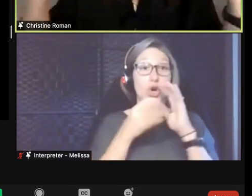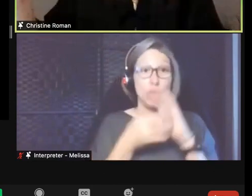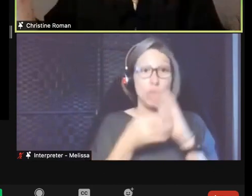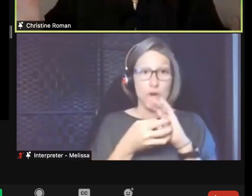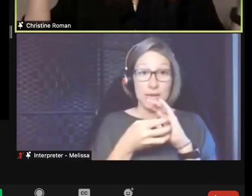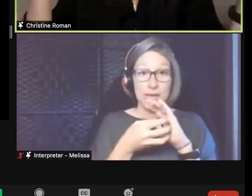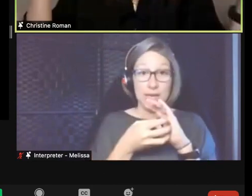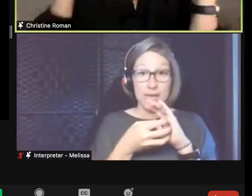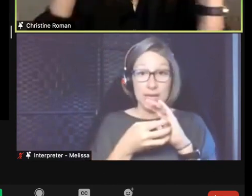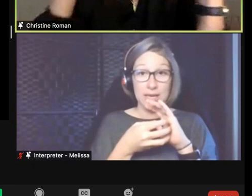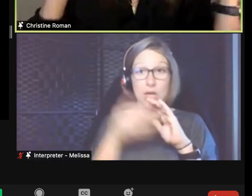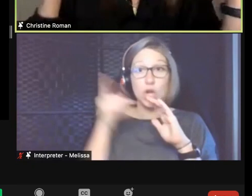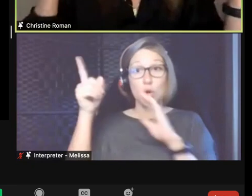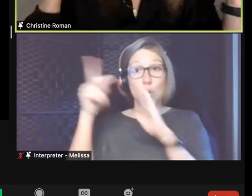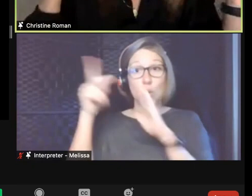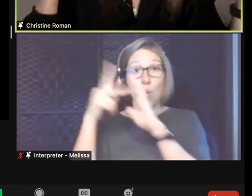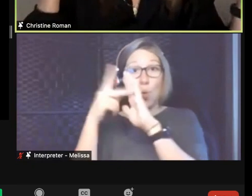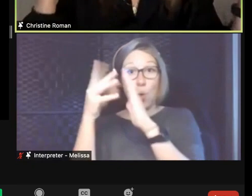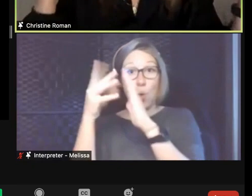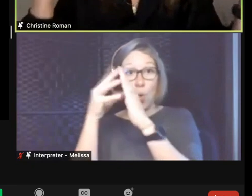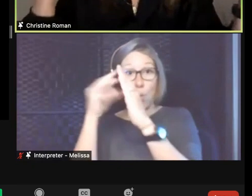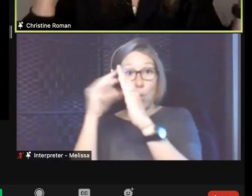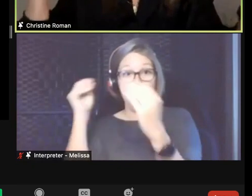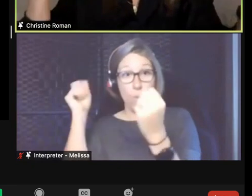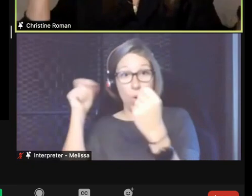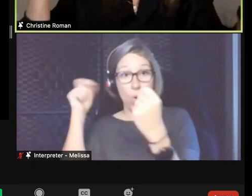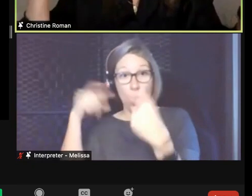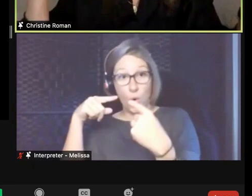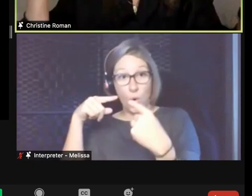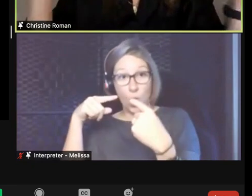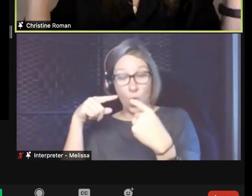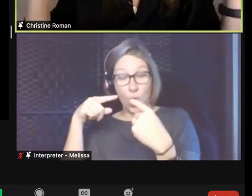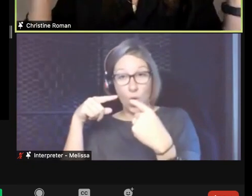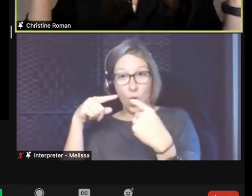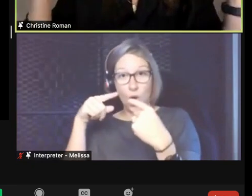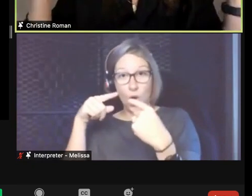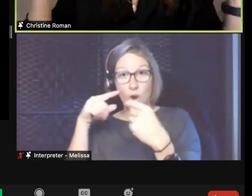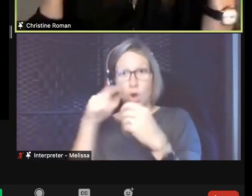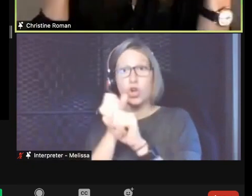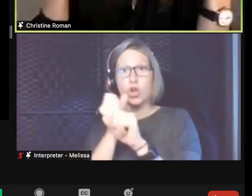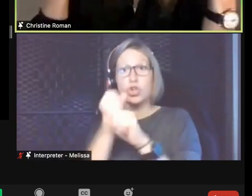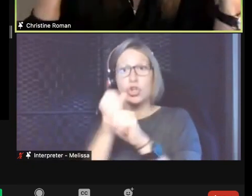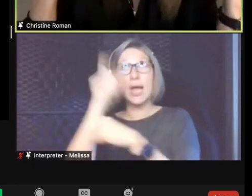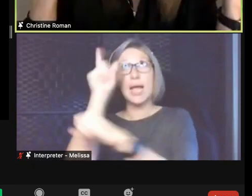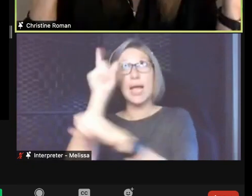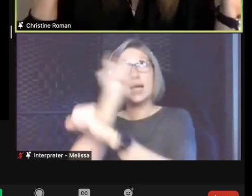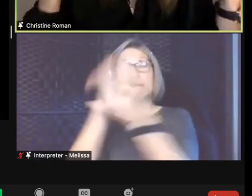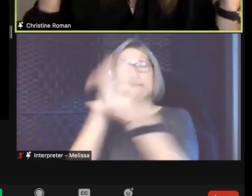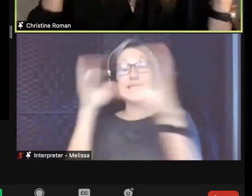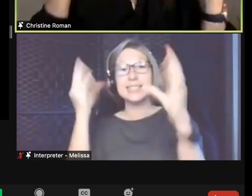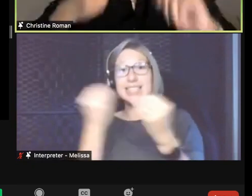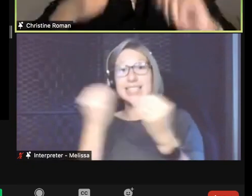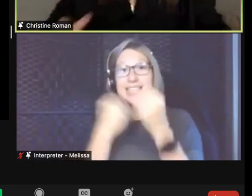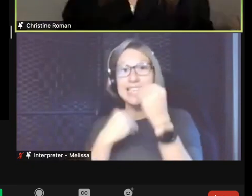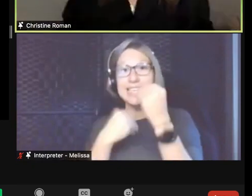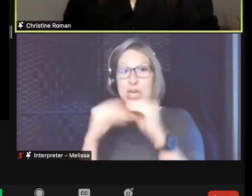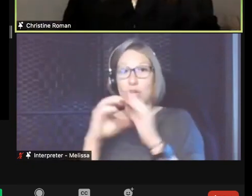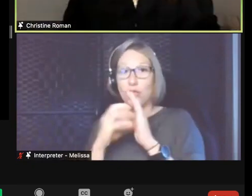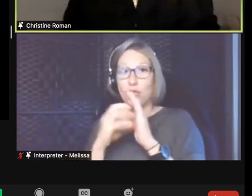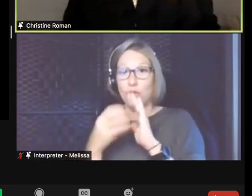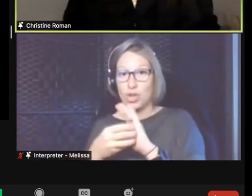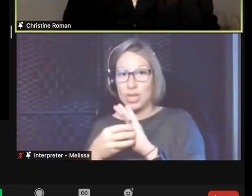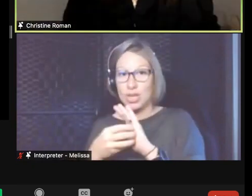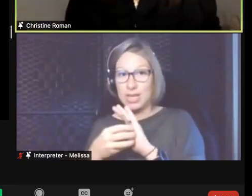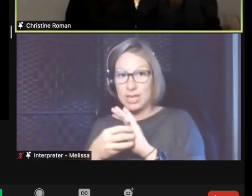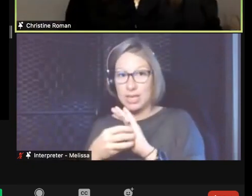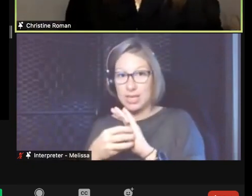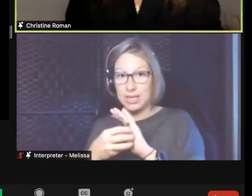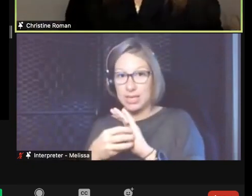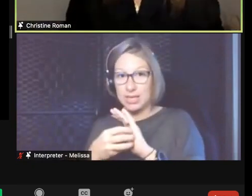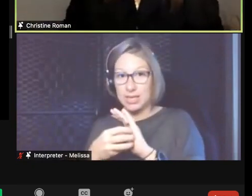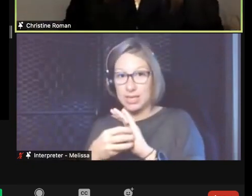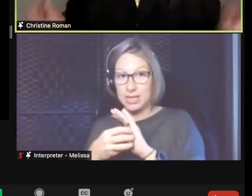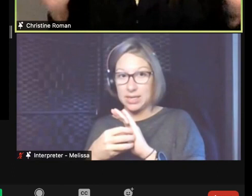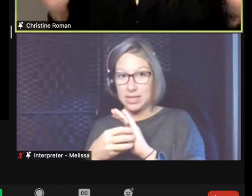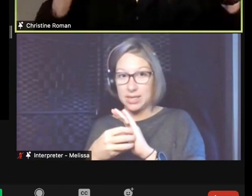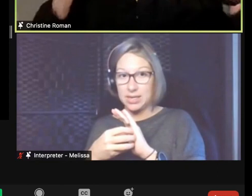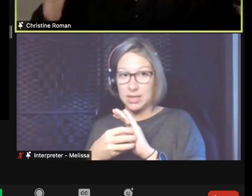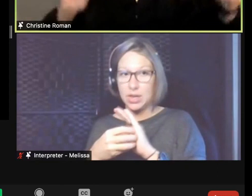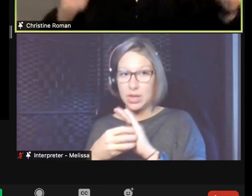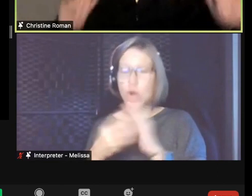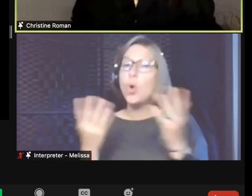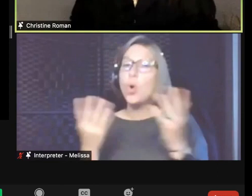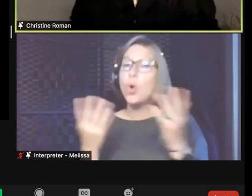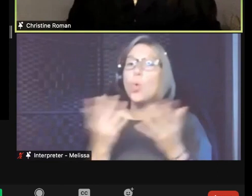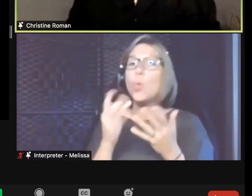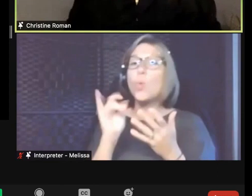Vision, experience. Remember the problem with developing visual schemes? What if you never access those rich experiences associated with